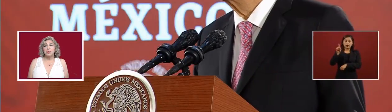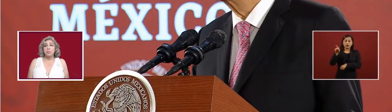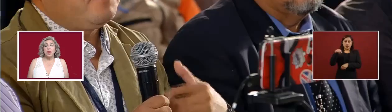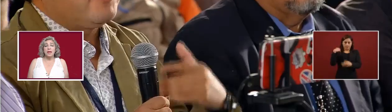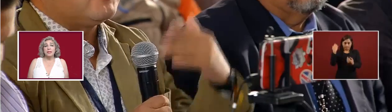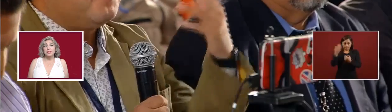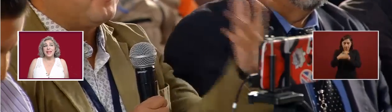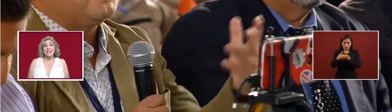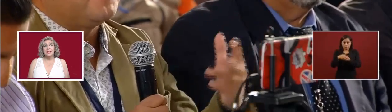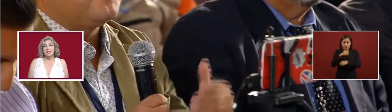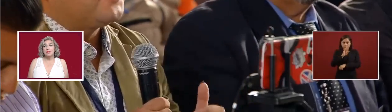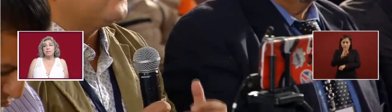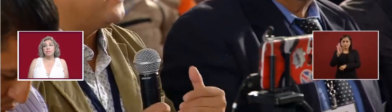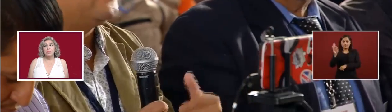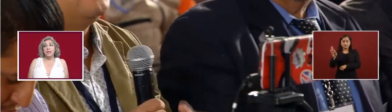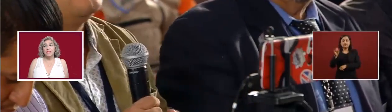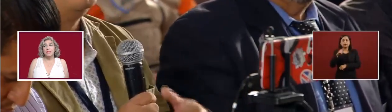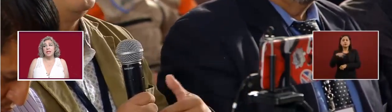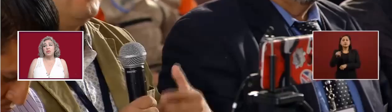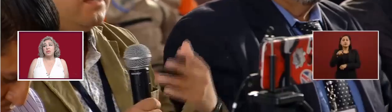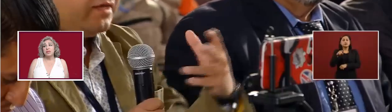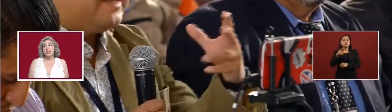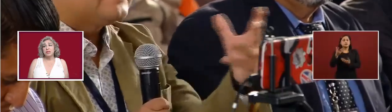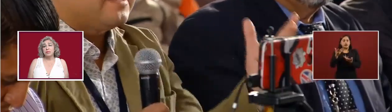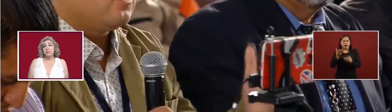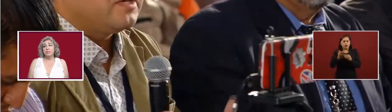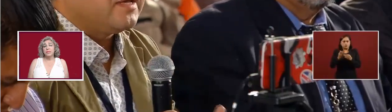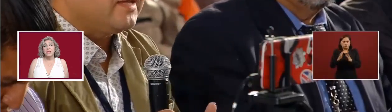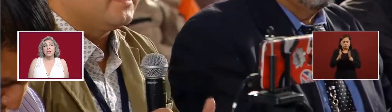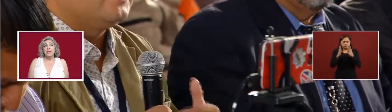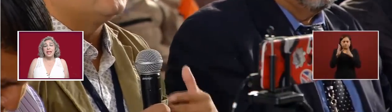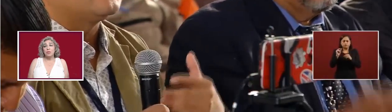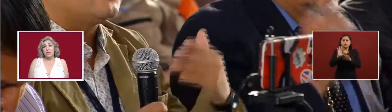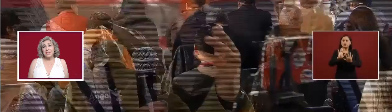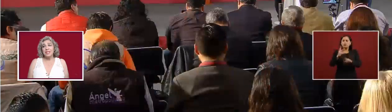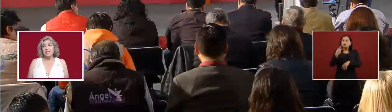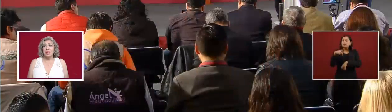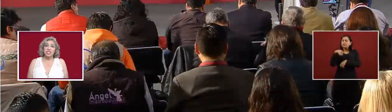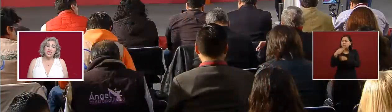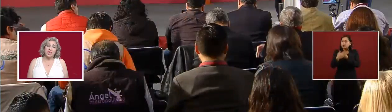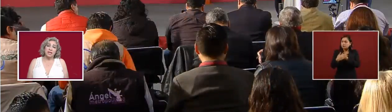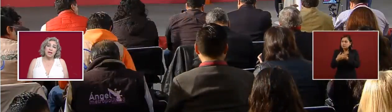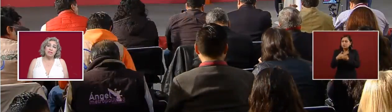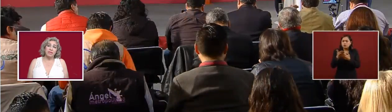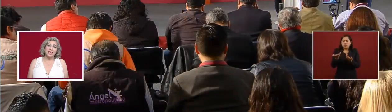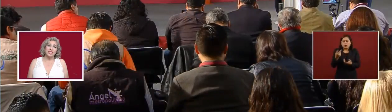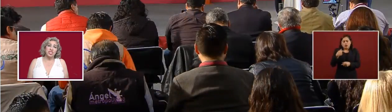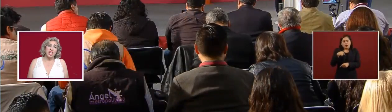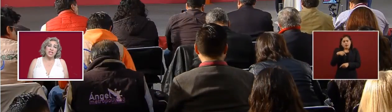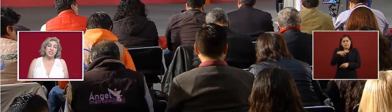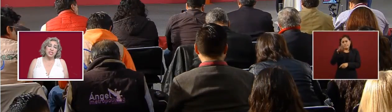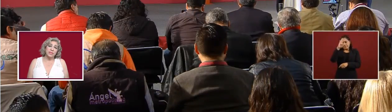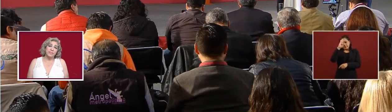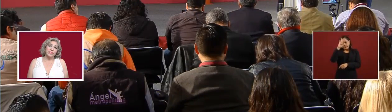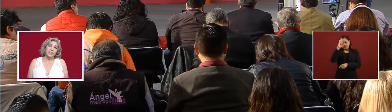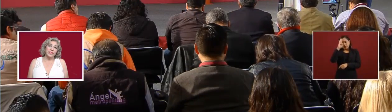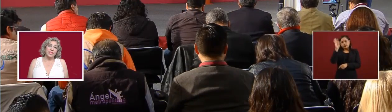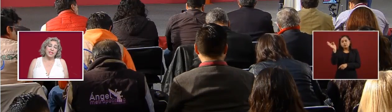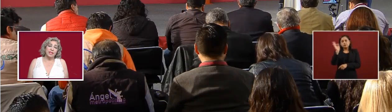future, uh, dates? But in order to, like with this logic of exchange